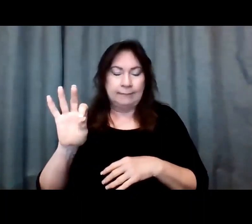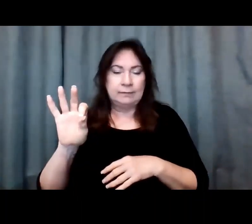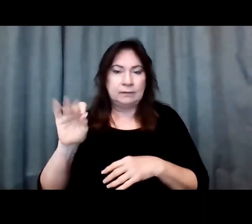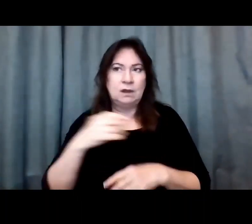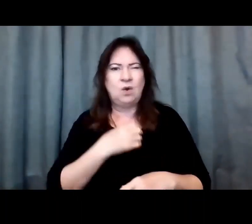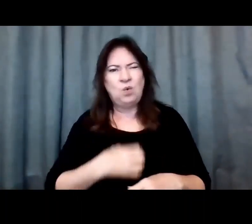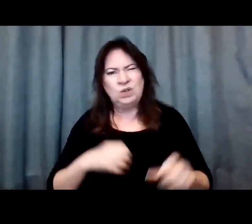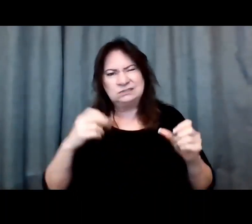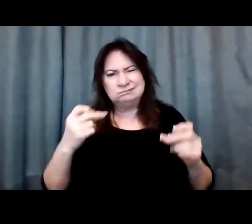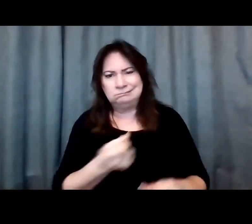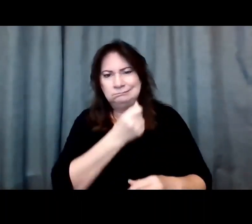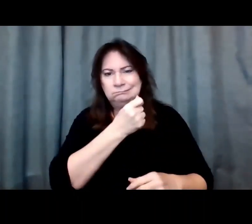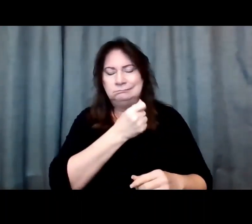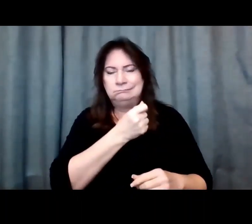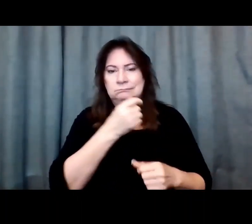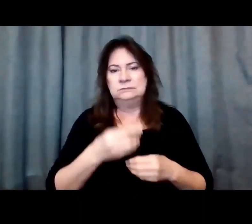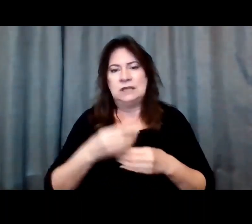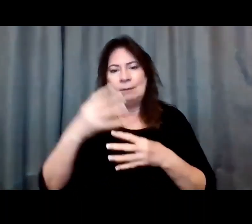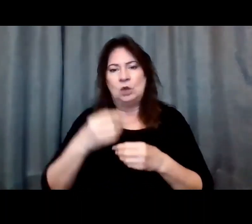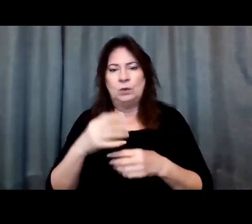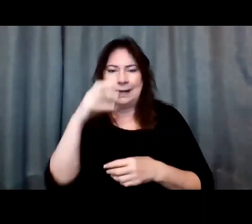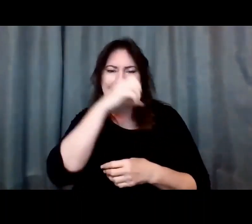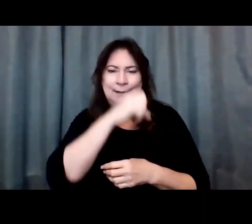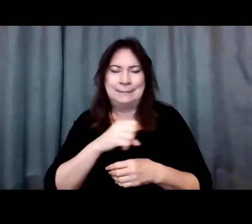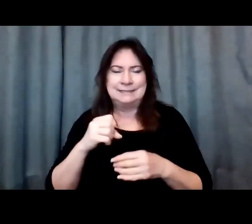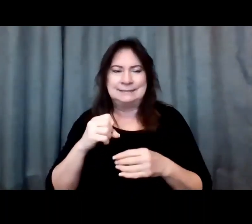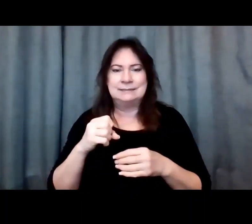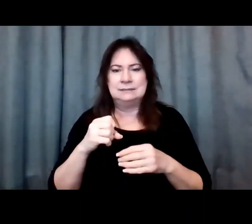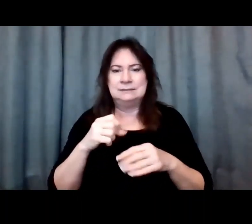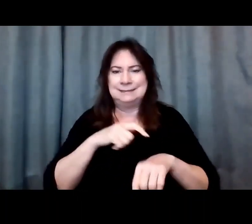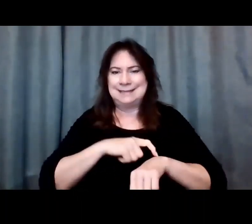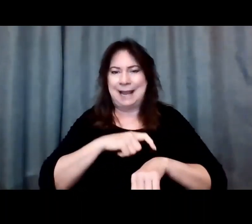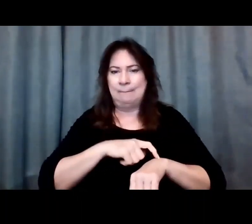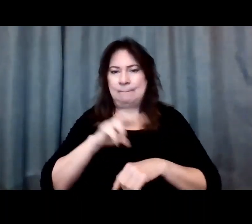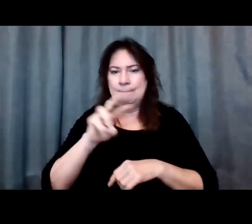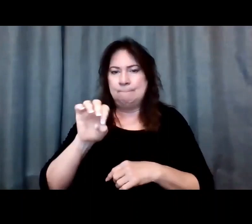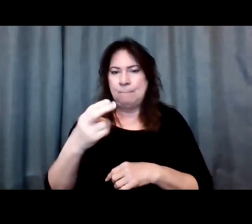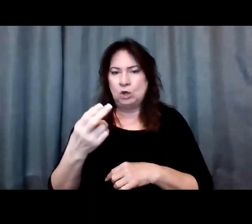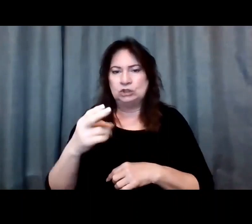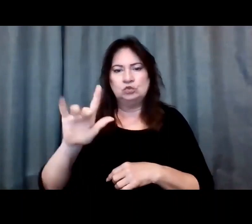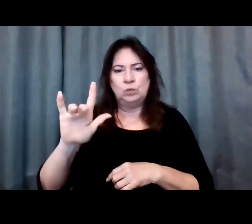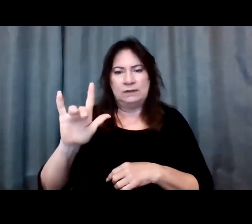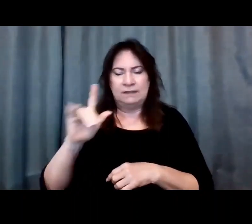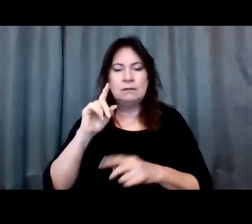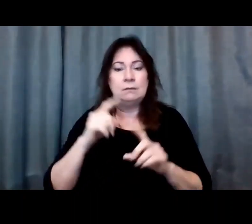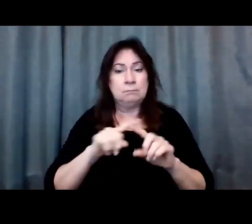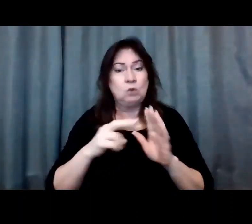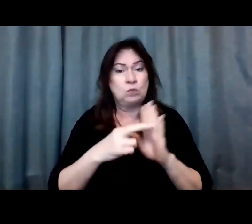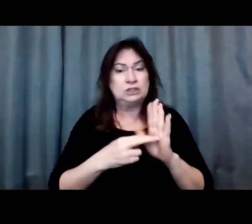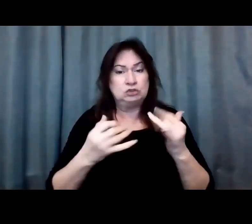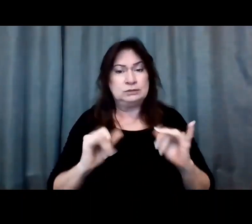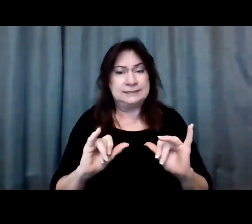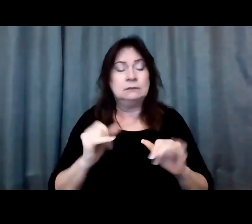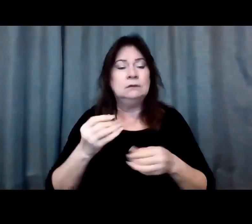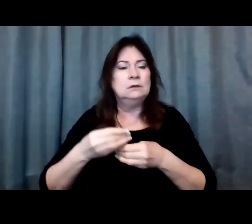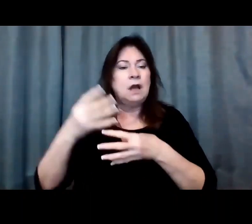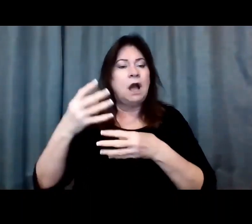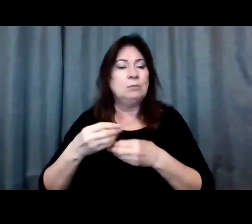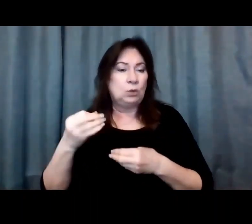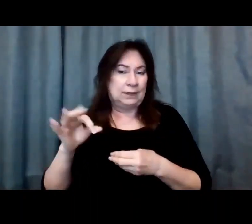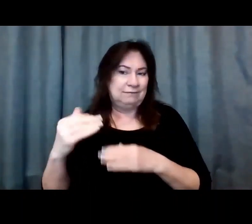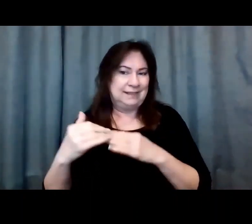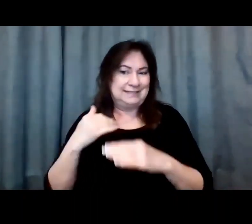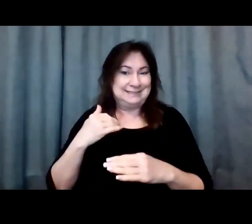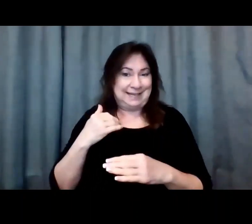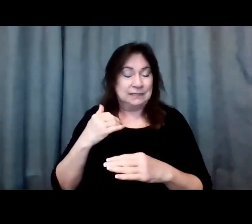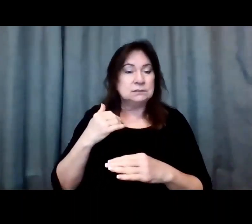they had uploaded and they missed the 25th deadline, but they're registered. We can upload, if they send